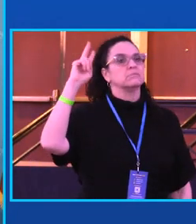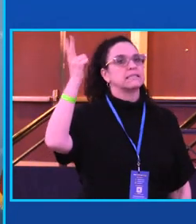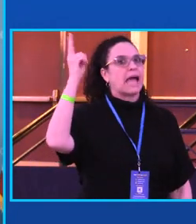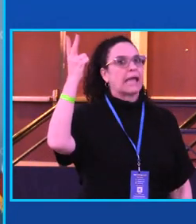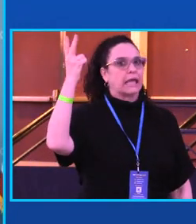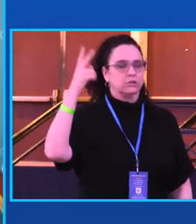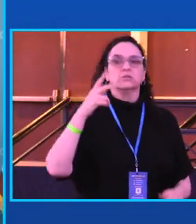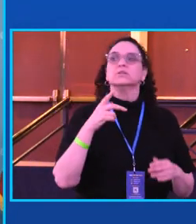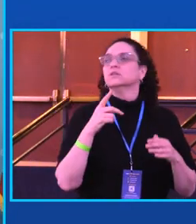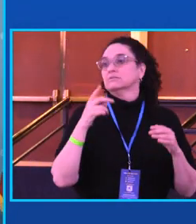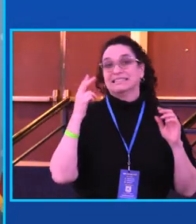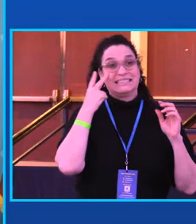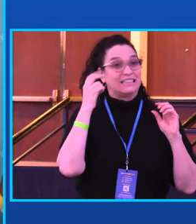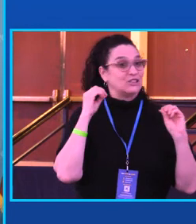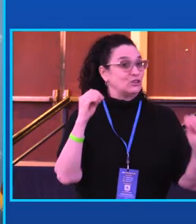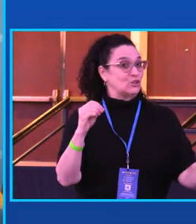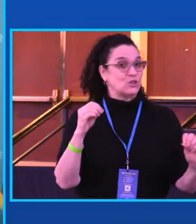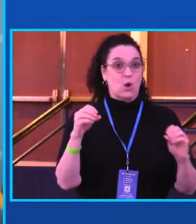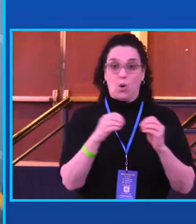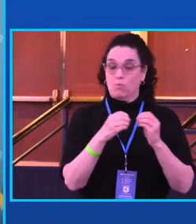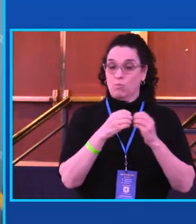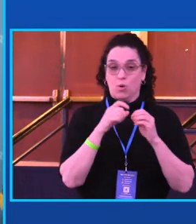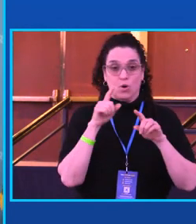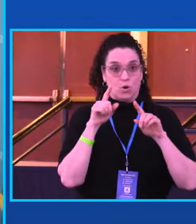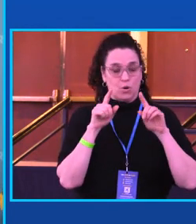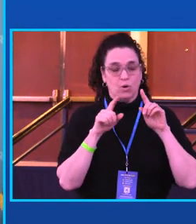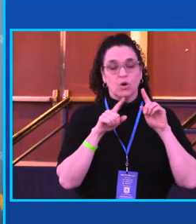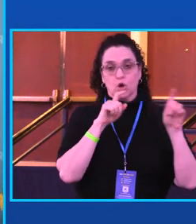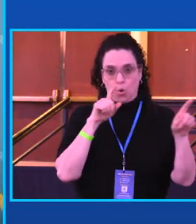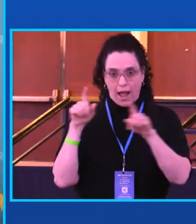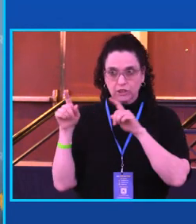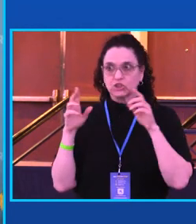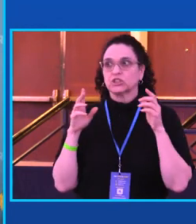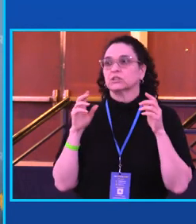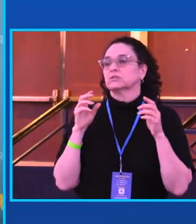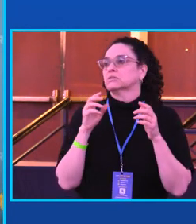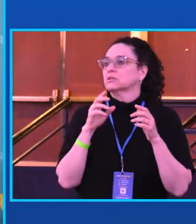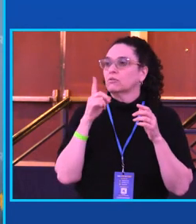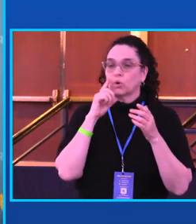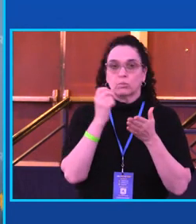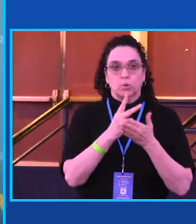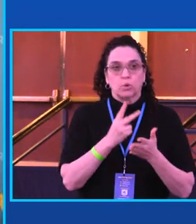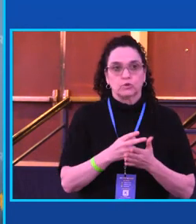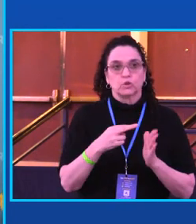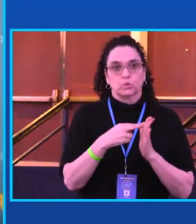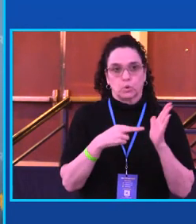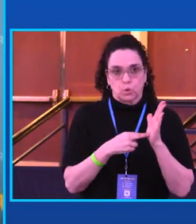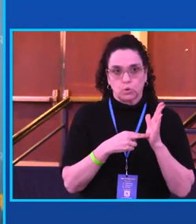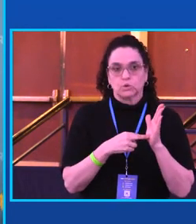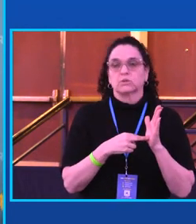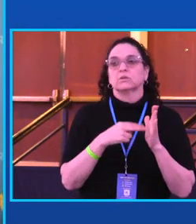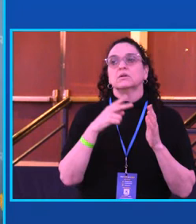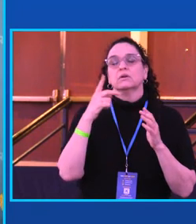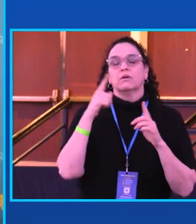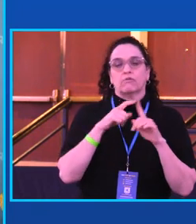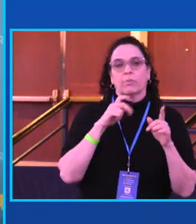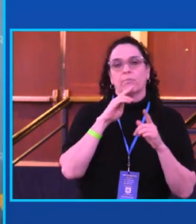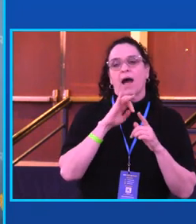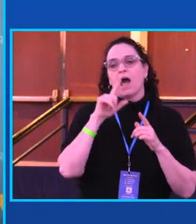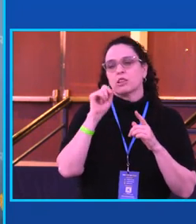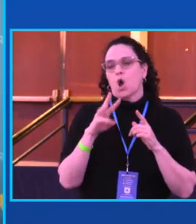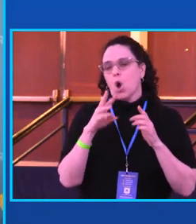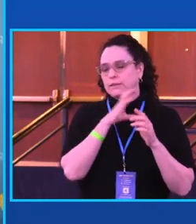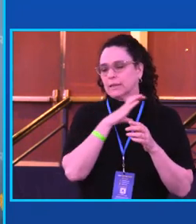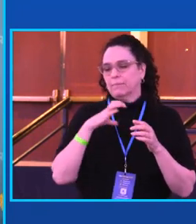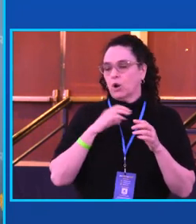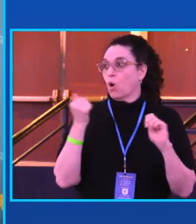Seeing no further questions or comments, we will move to a vote on the motion to approve the report of the Rules and Bylaws Committee. All those in favor